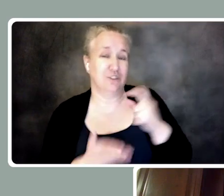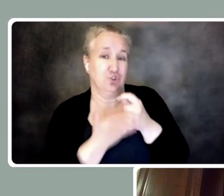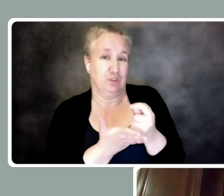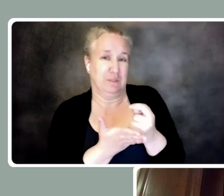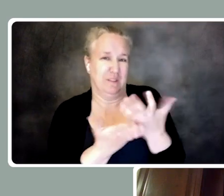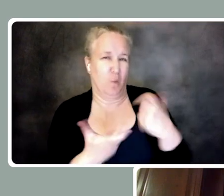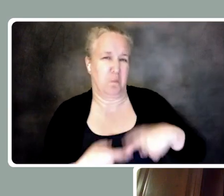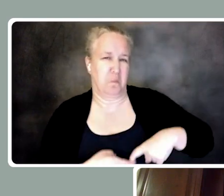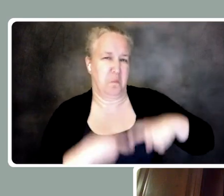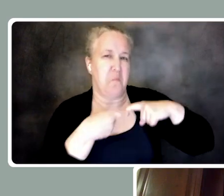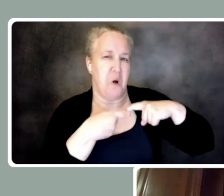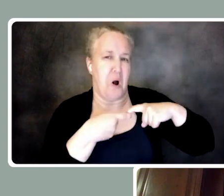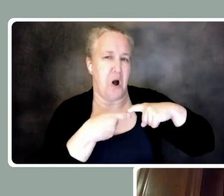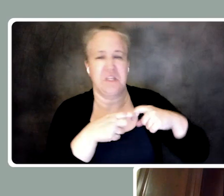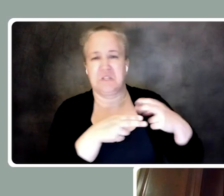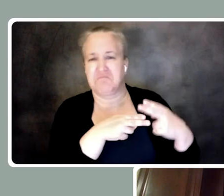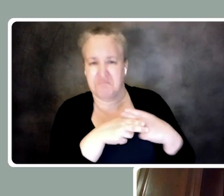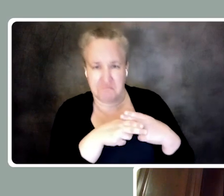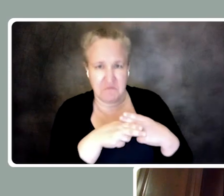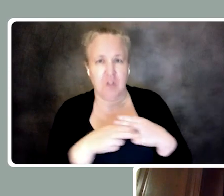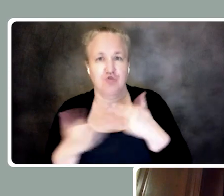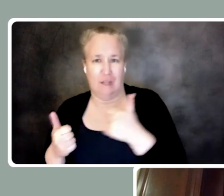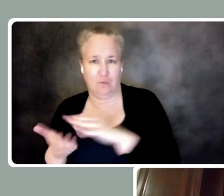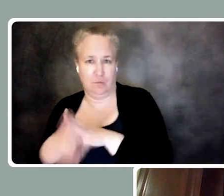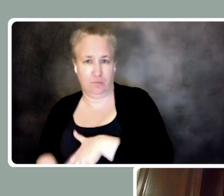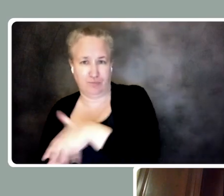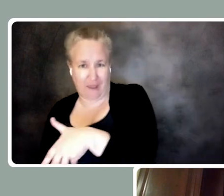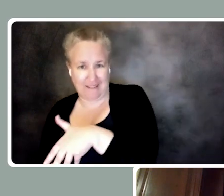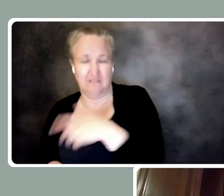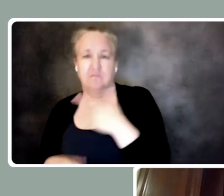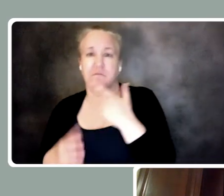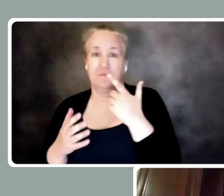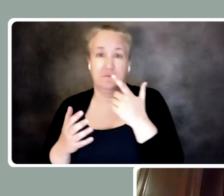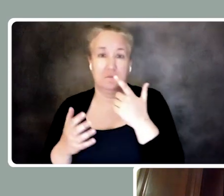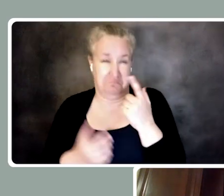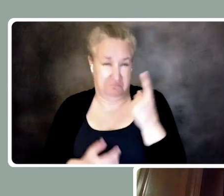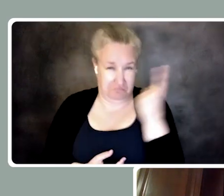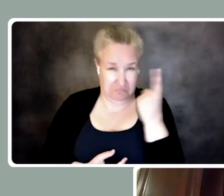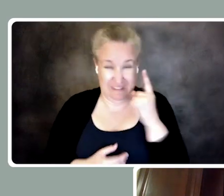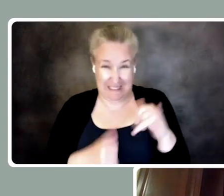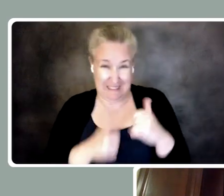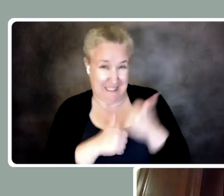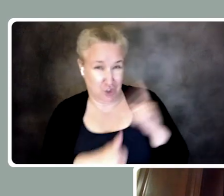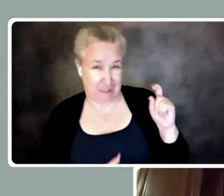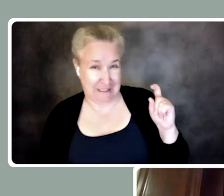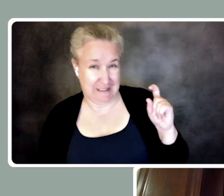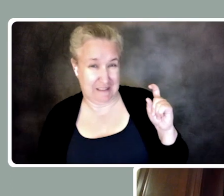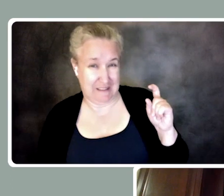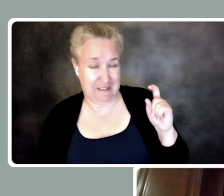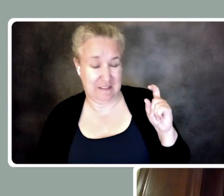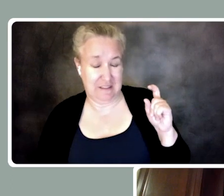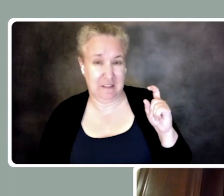for a period of time to try to conceive. Yeah. Is it dangerous? Is it dangerous to